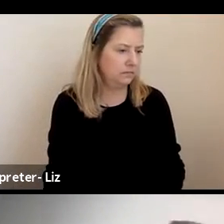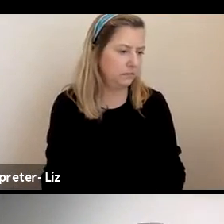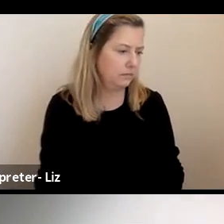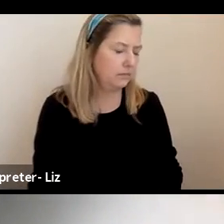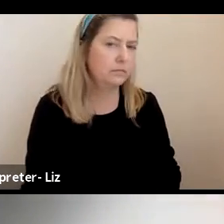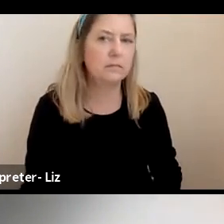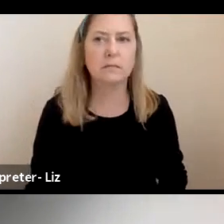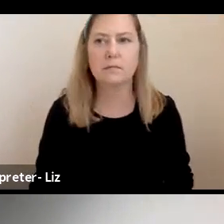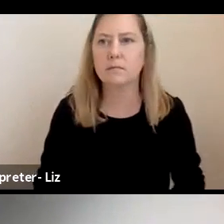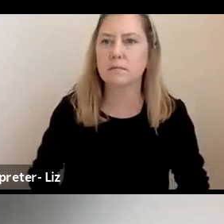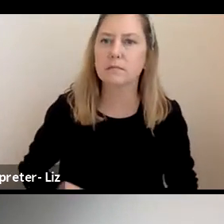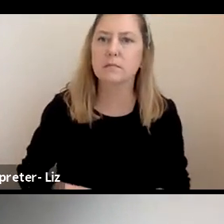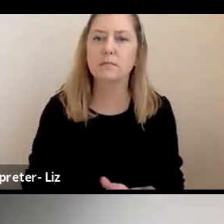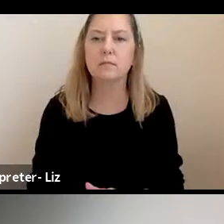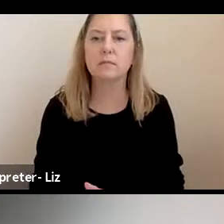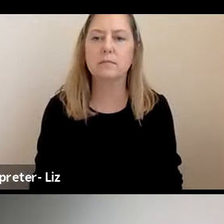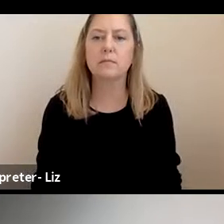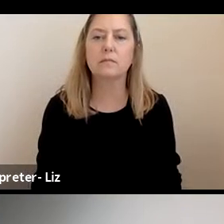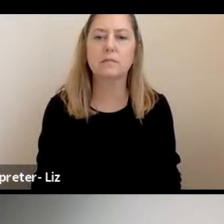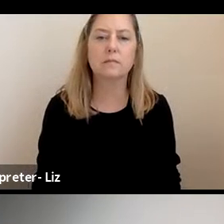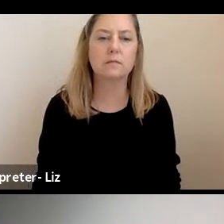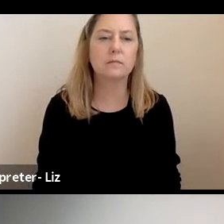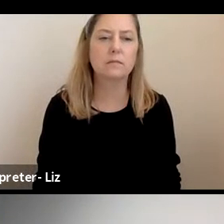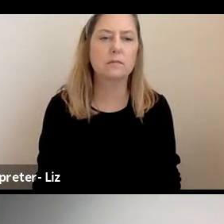Hey, Chris, can you mute your line too?